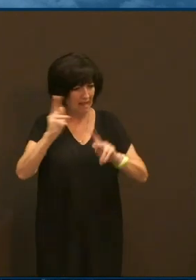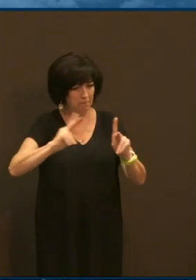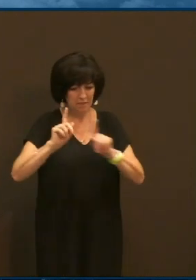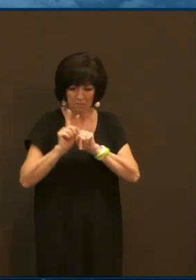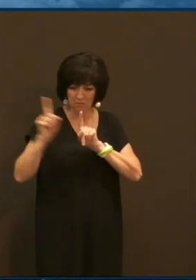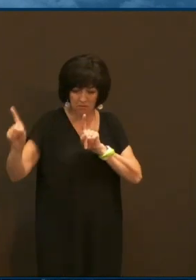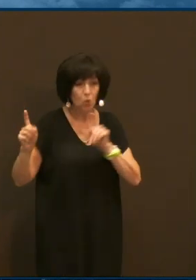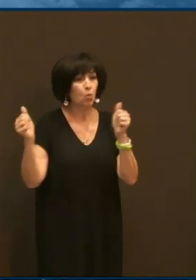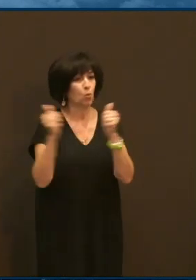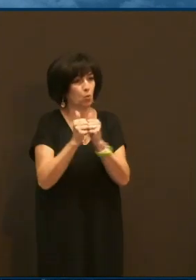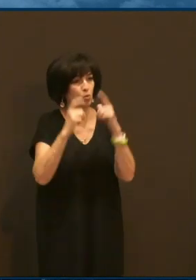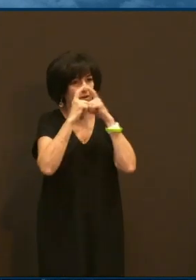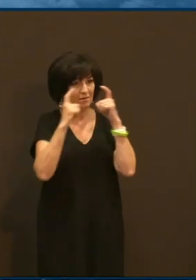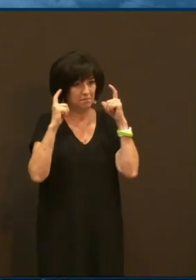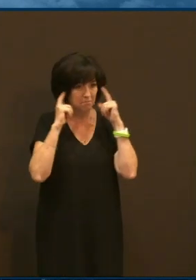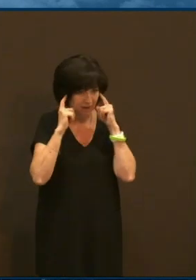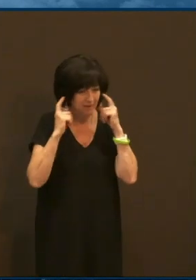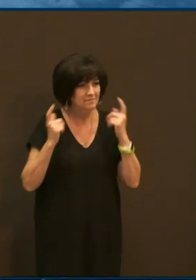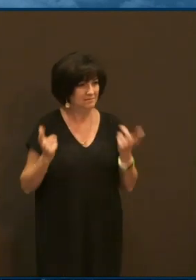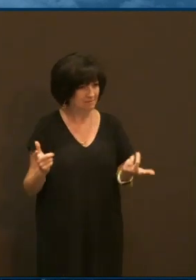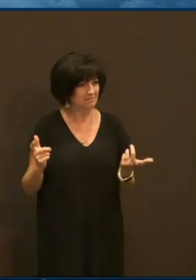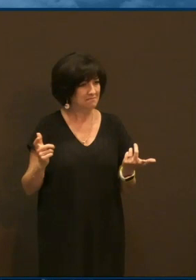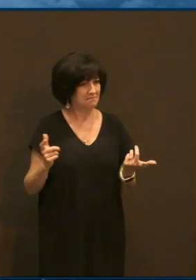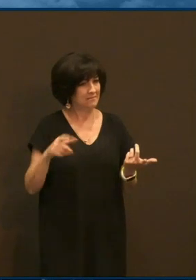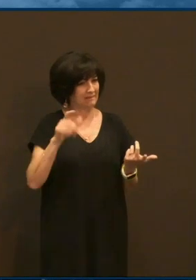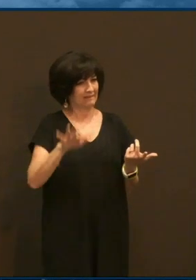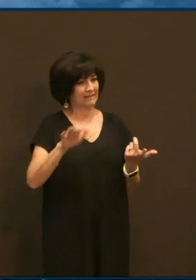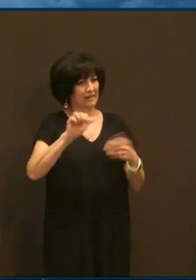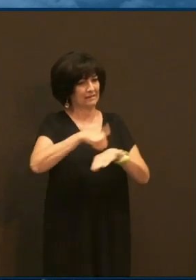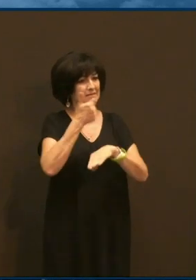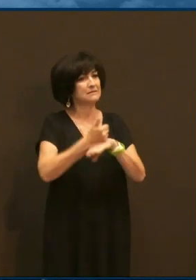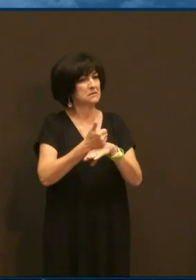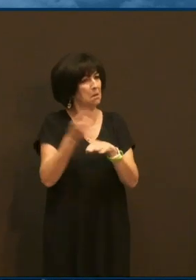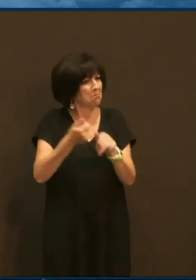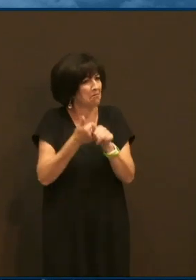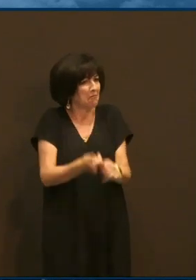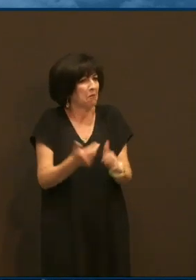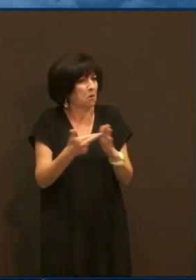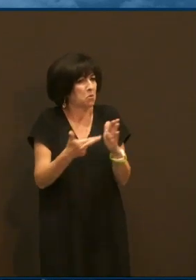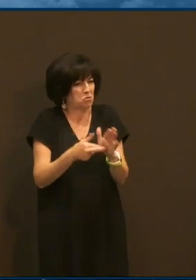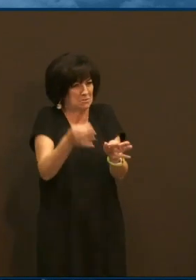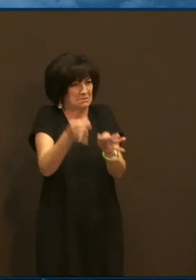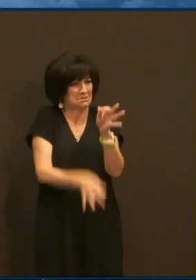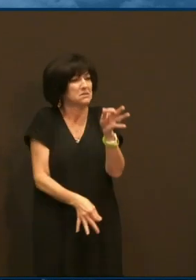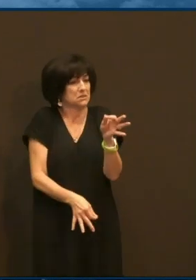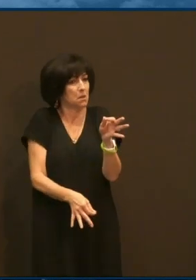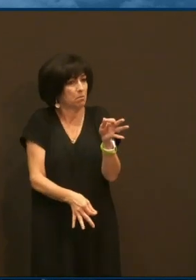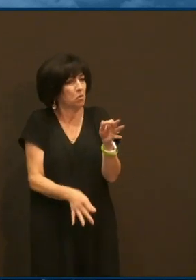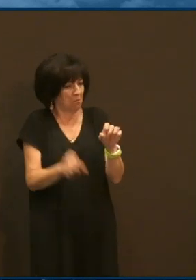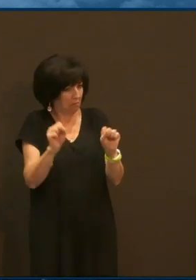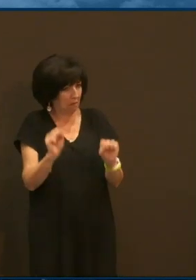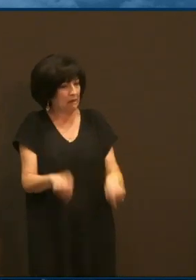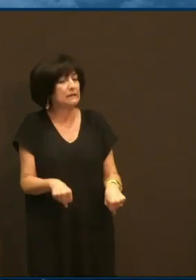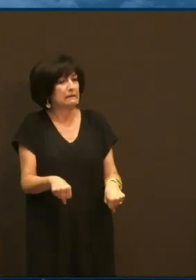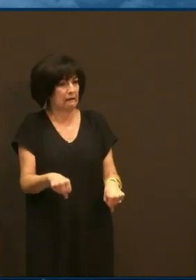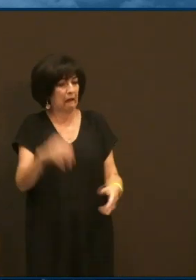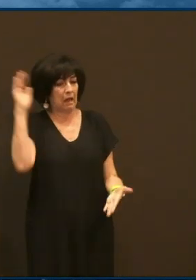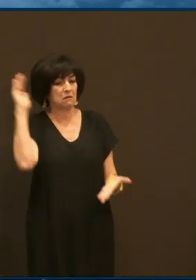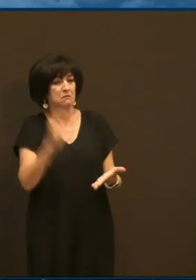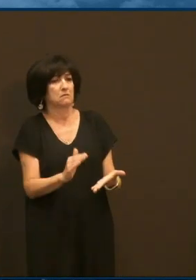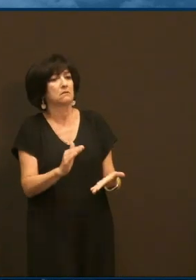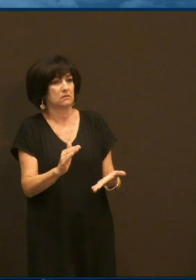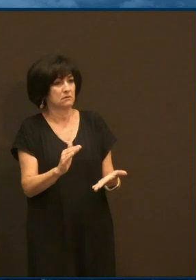face covering. Put those things together, we're much more likely to decrease spread